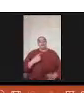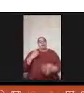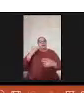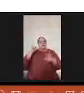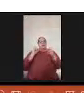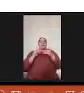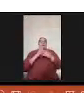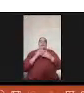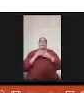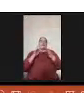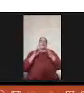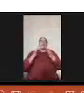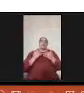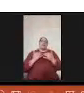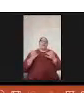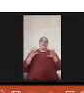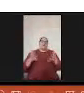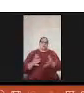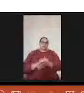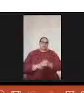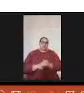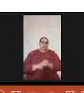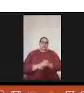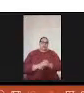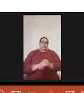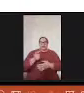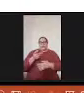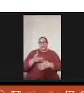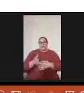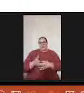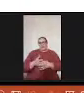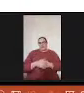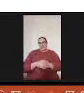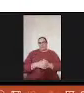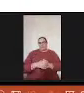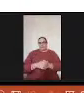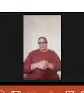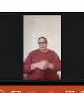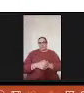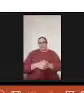Members of the Parliament, Speaker,